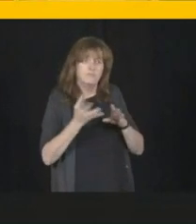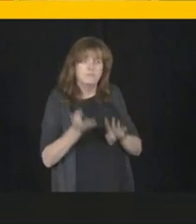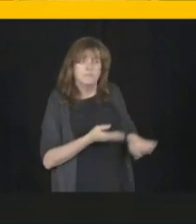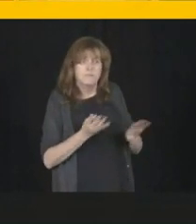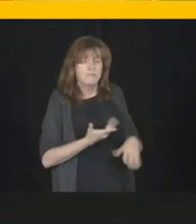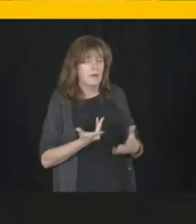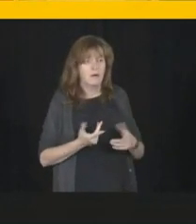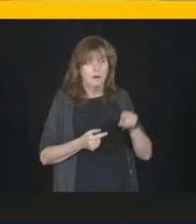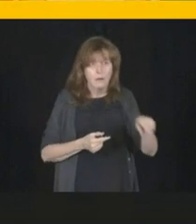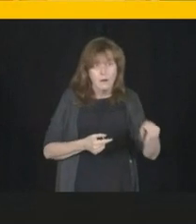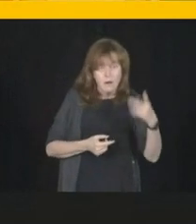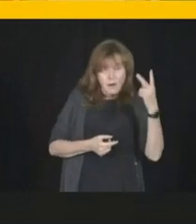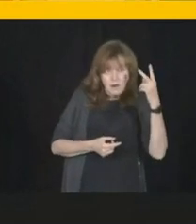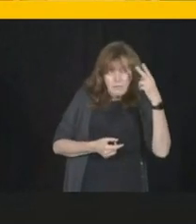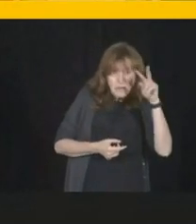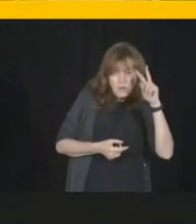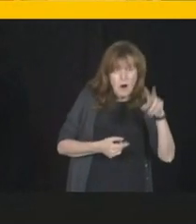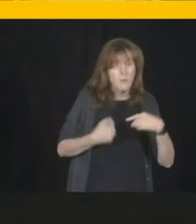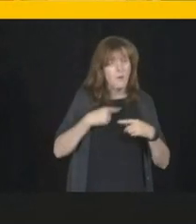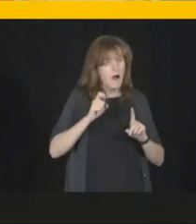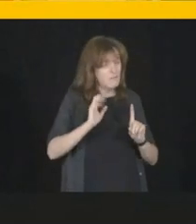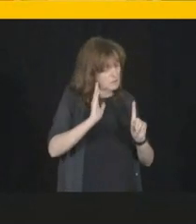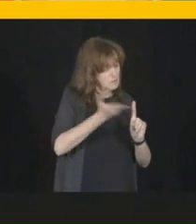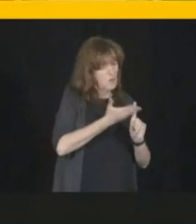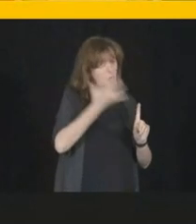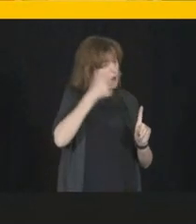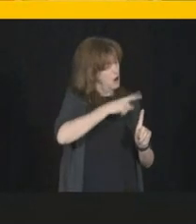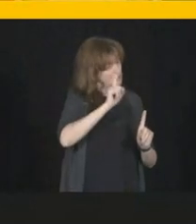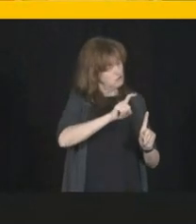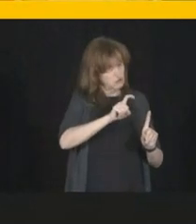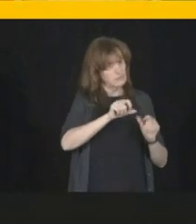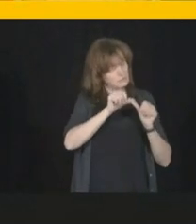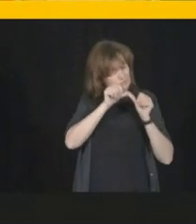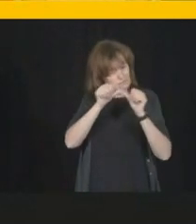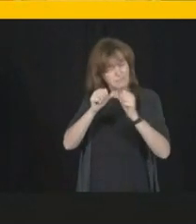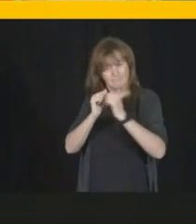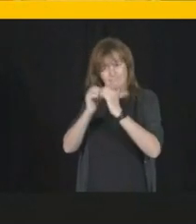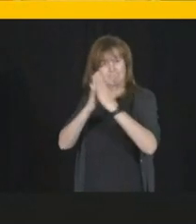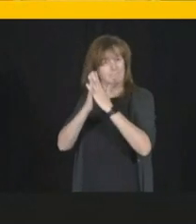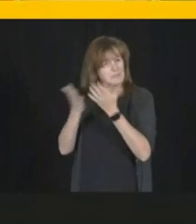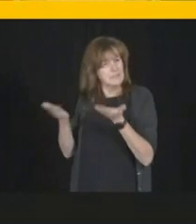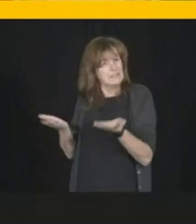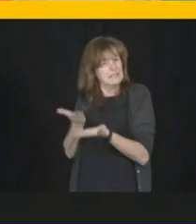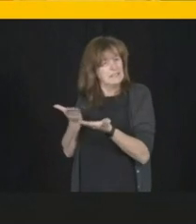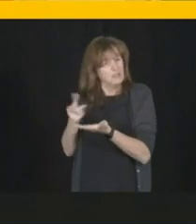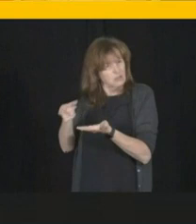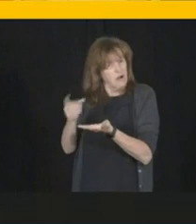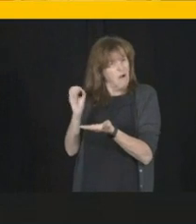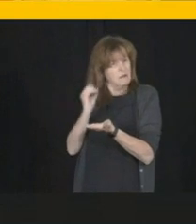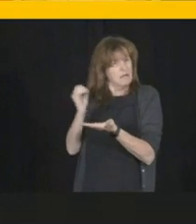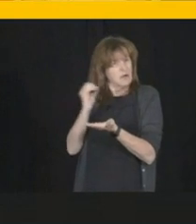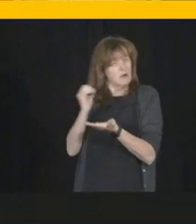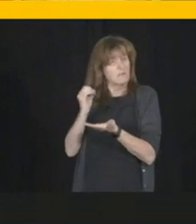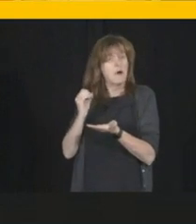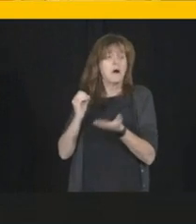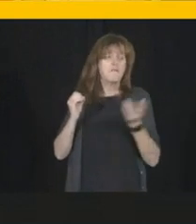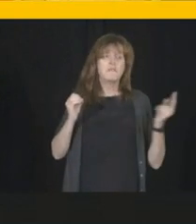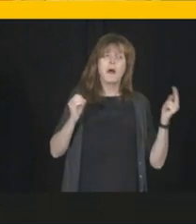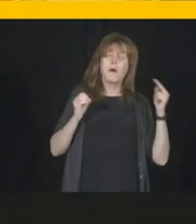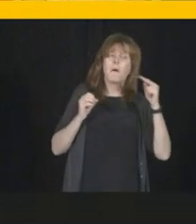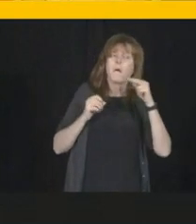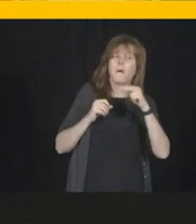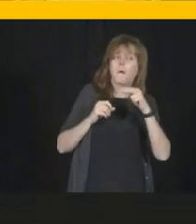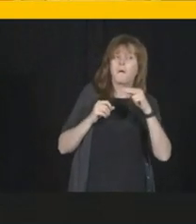thrive and prosper. There's over 4,000 employees out in Oakville that are relying on Ford getting another model to